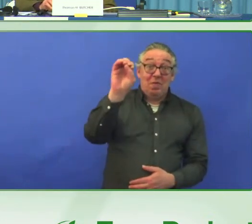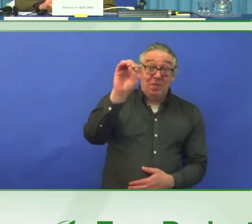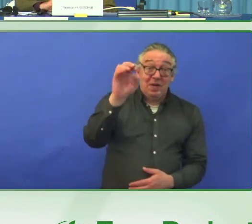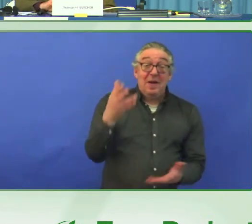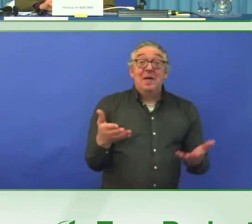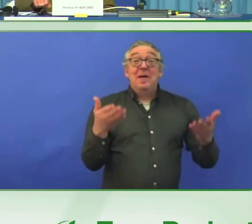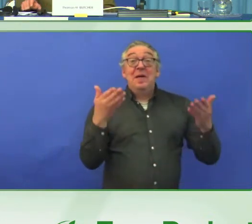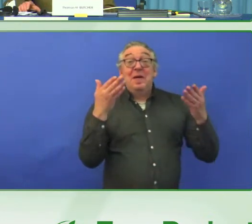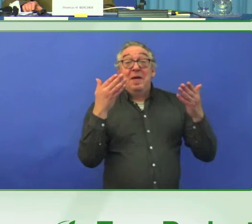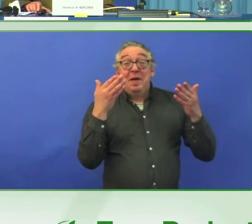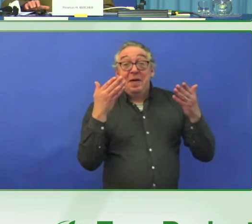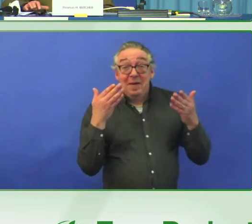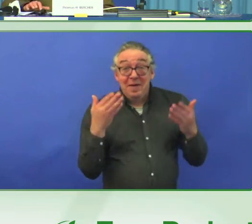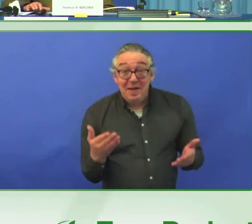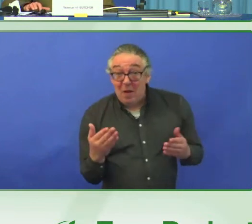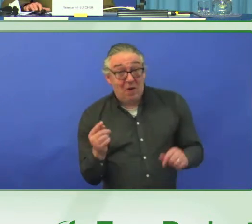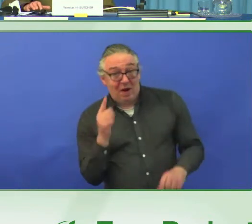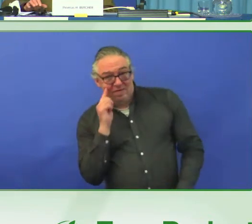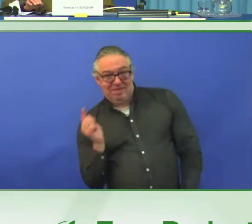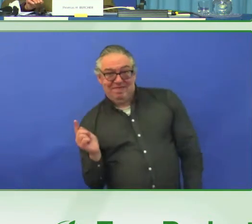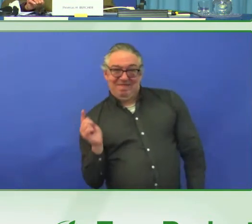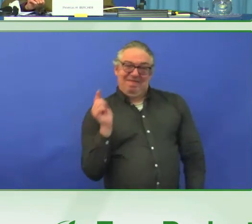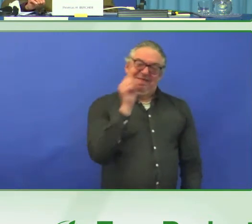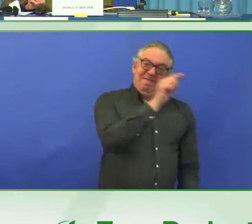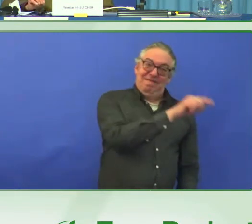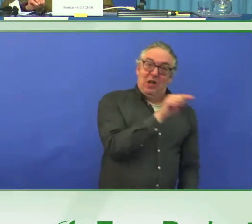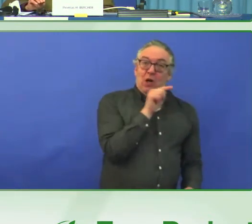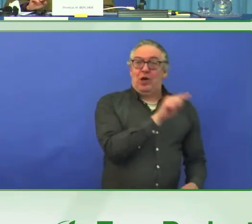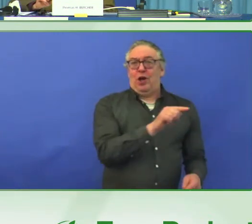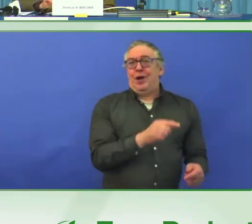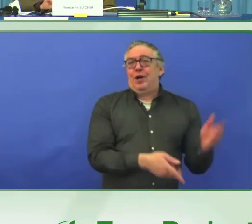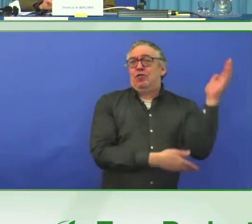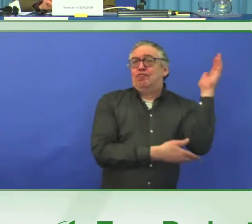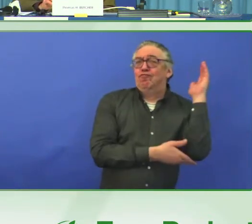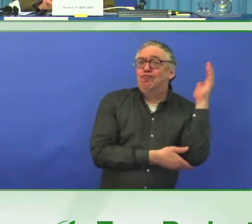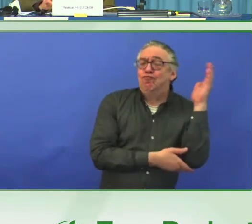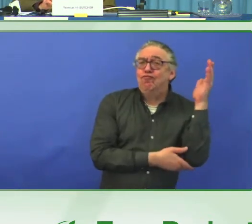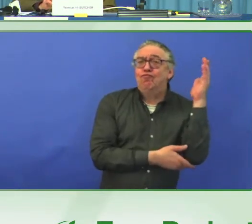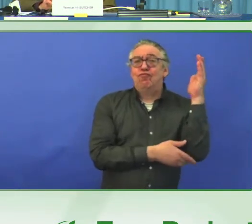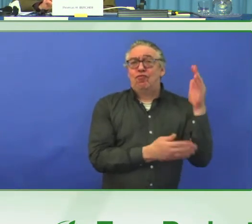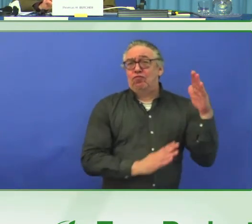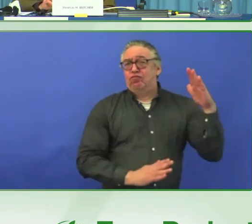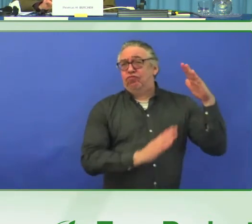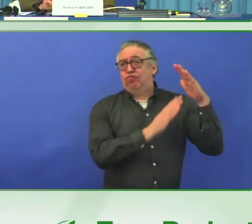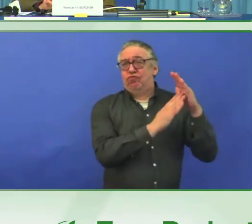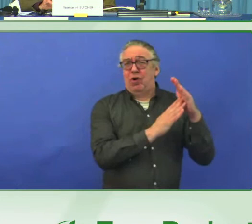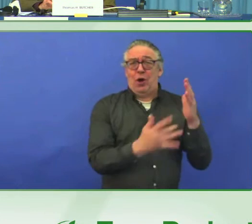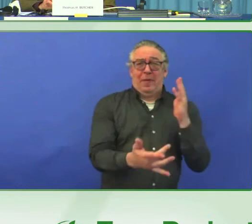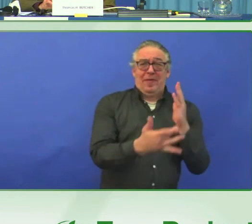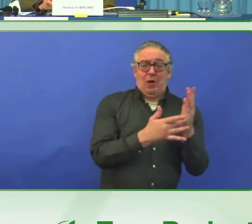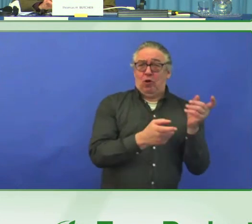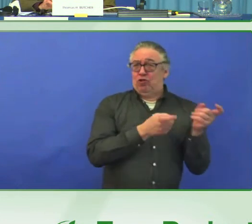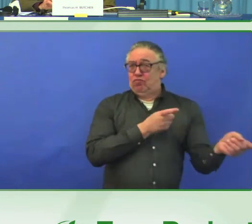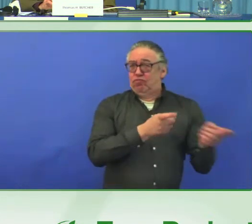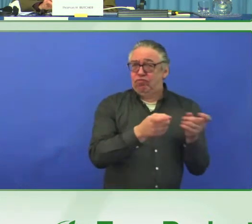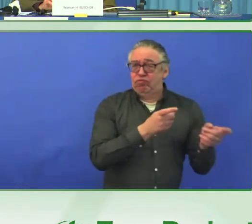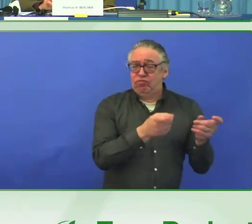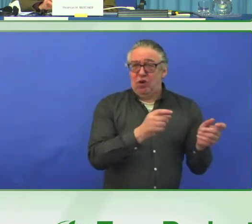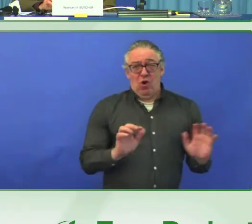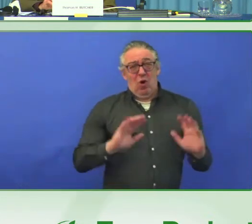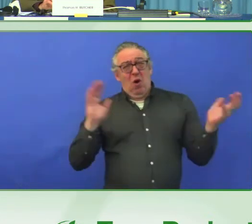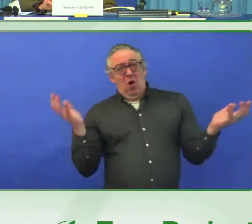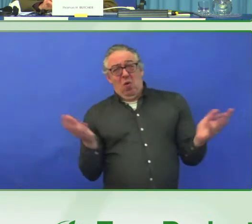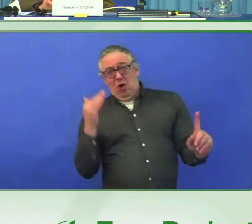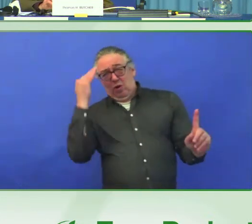thought leader, keynote speaker, advisor, and technology executive, known globally for her work in digital inclusion,